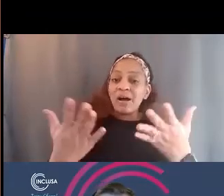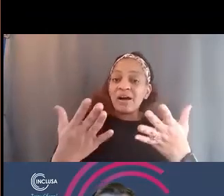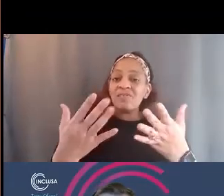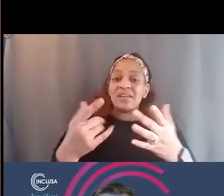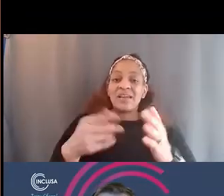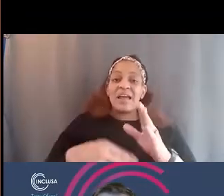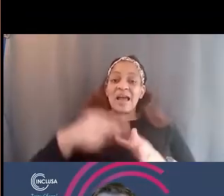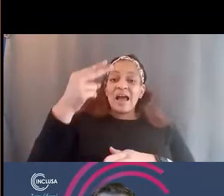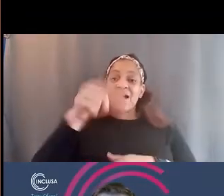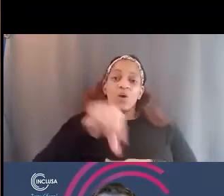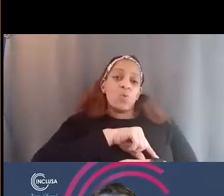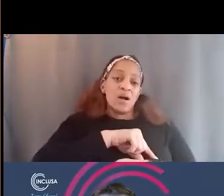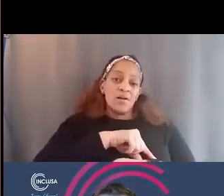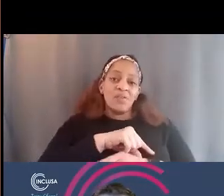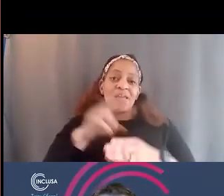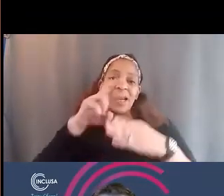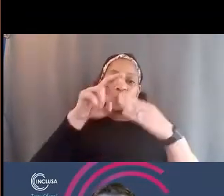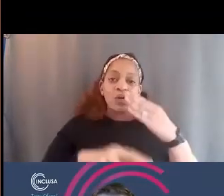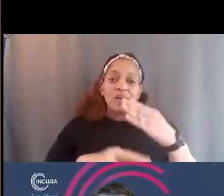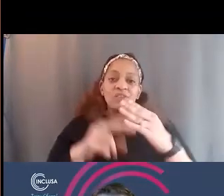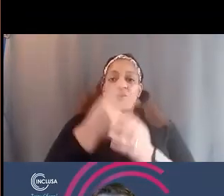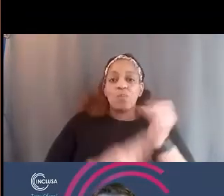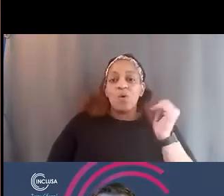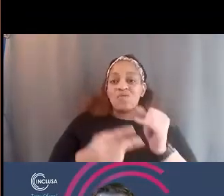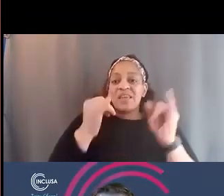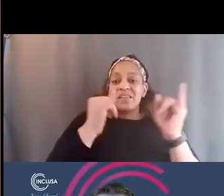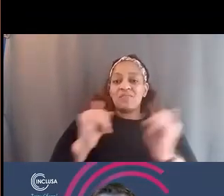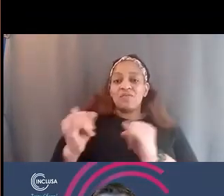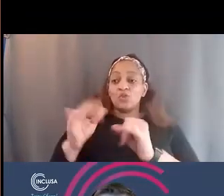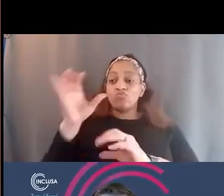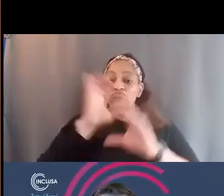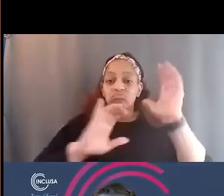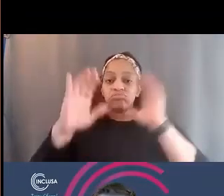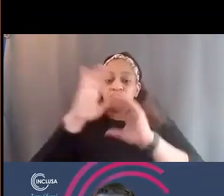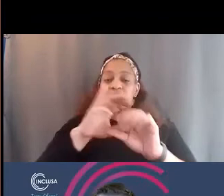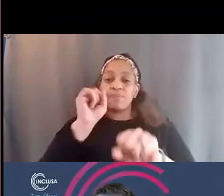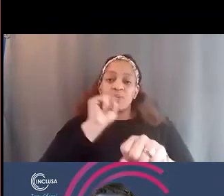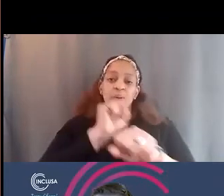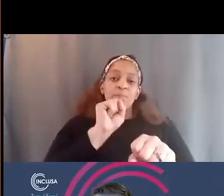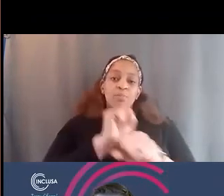outcomes for individuals that are looking for employment opportunities in their life.